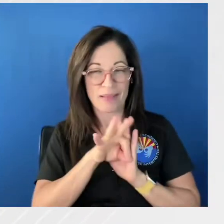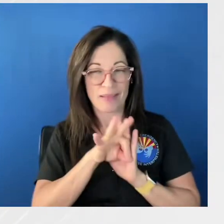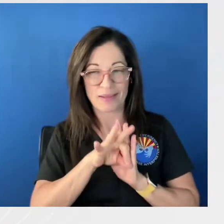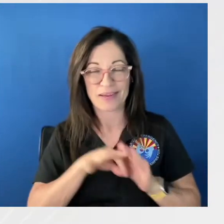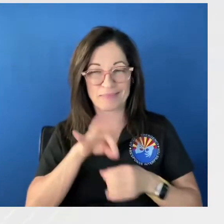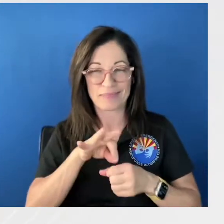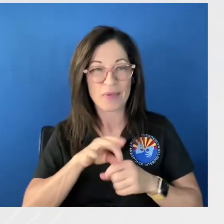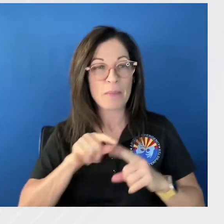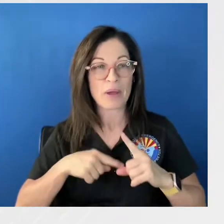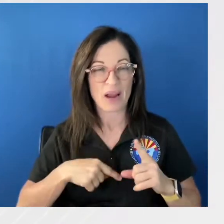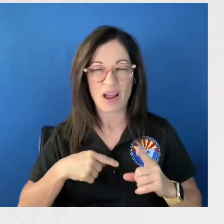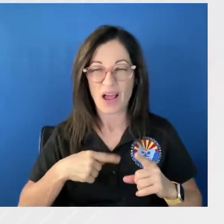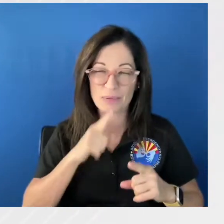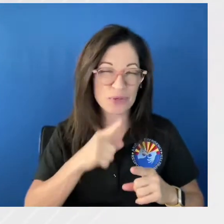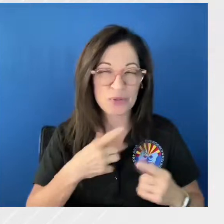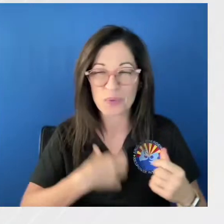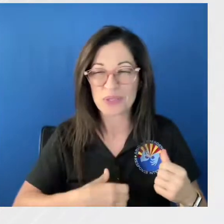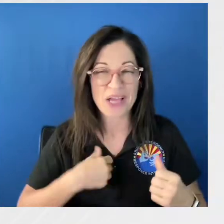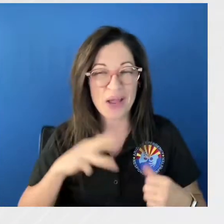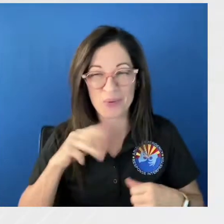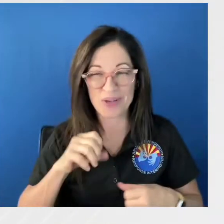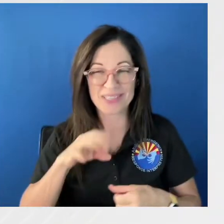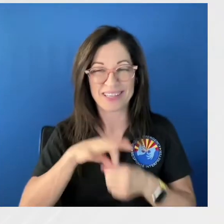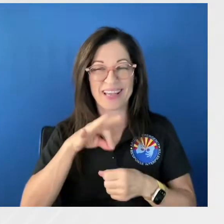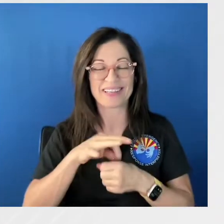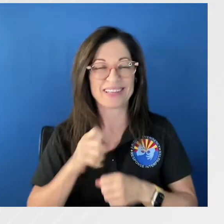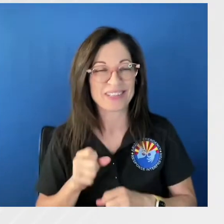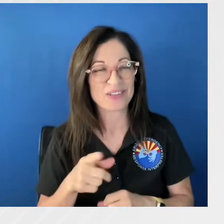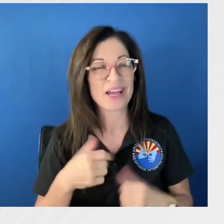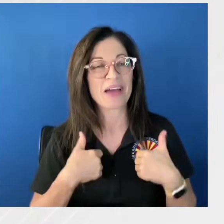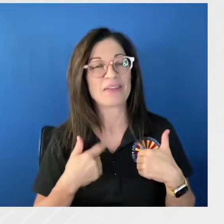huh? So you have a little more